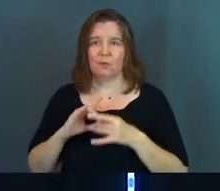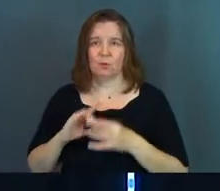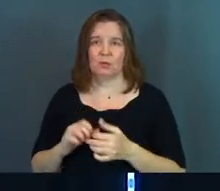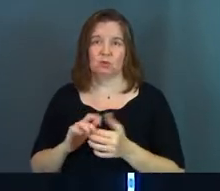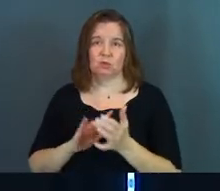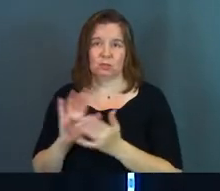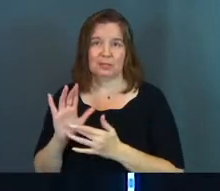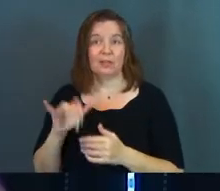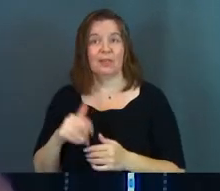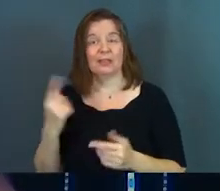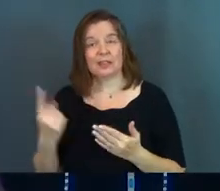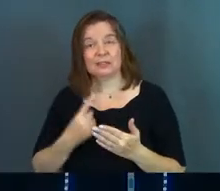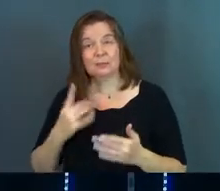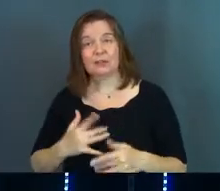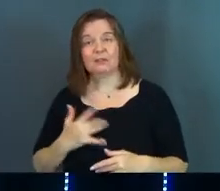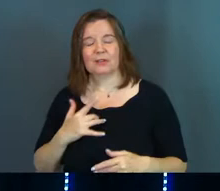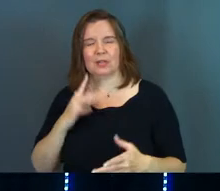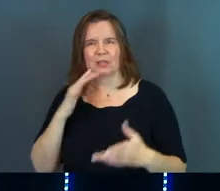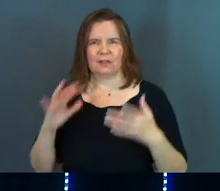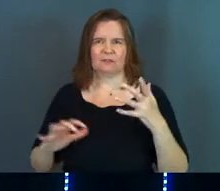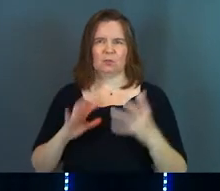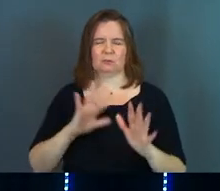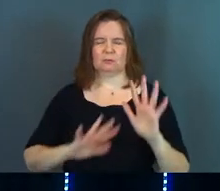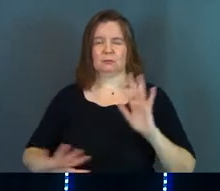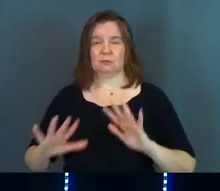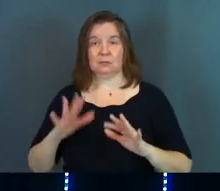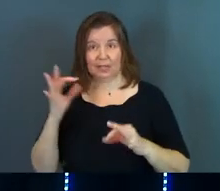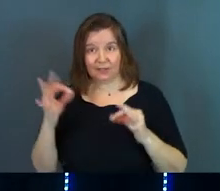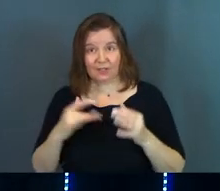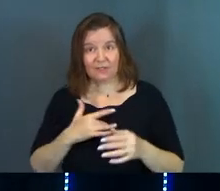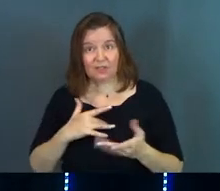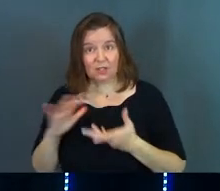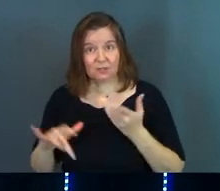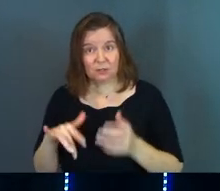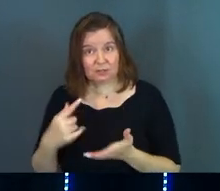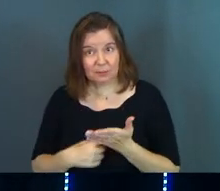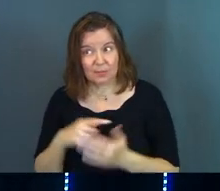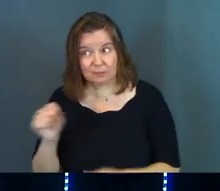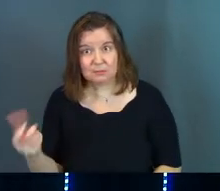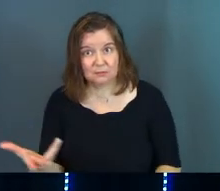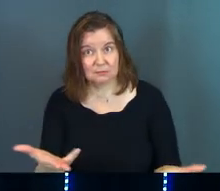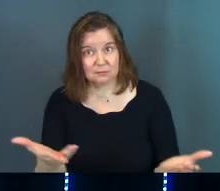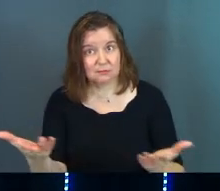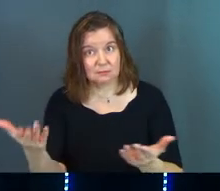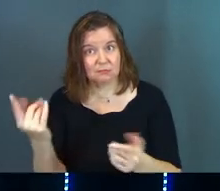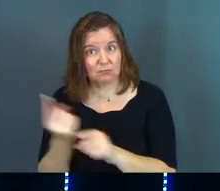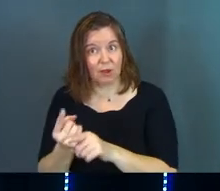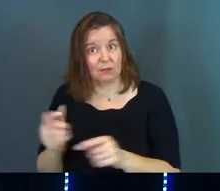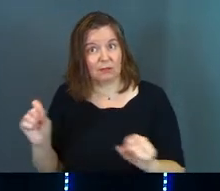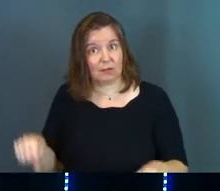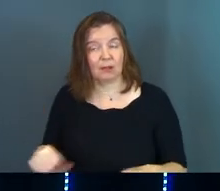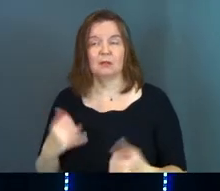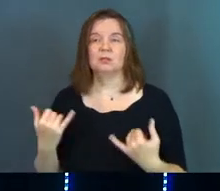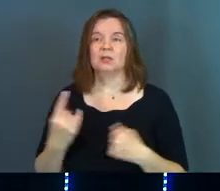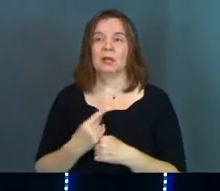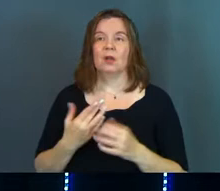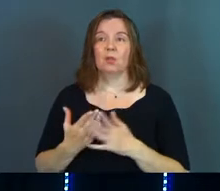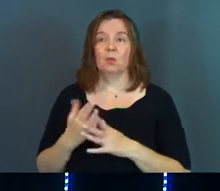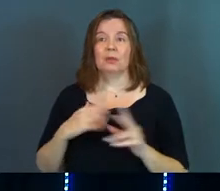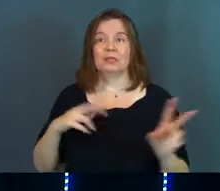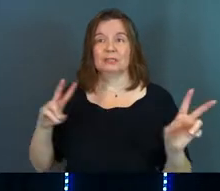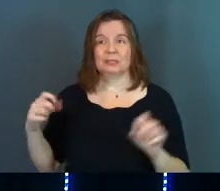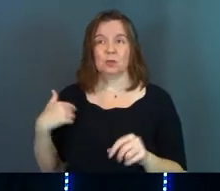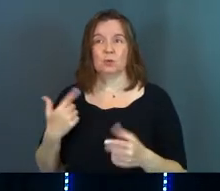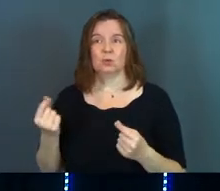relationship with Jesus that can sometimes feel confusing. Can faith feel confusing sometimes, church? It can, right? And so today and throughout this